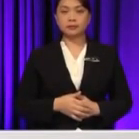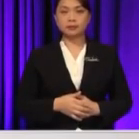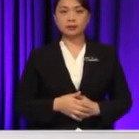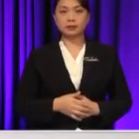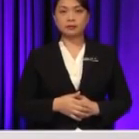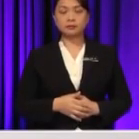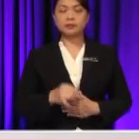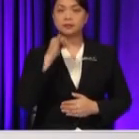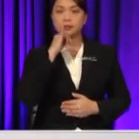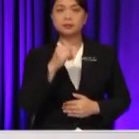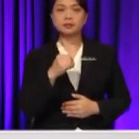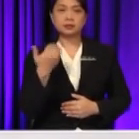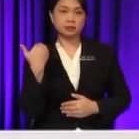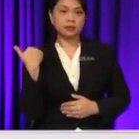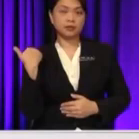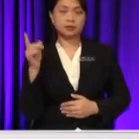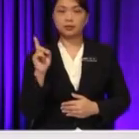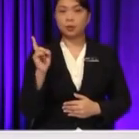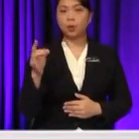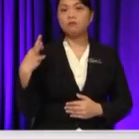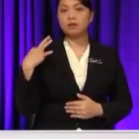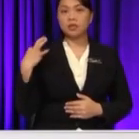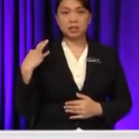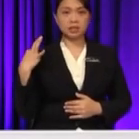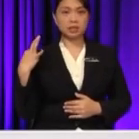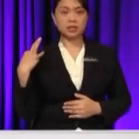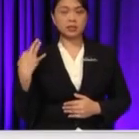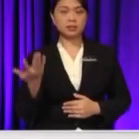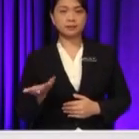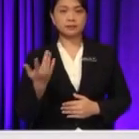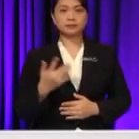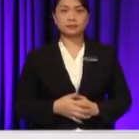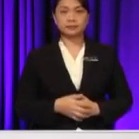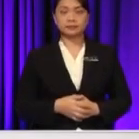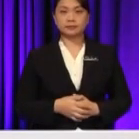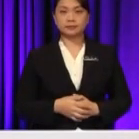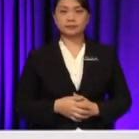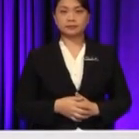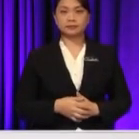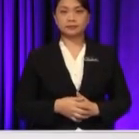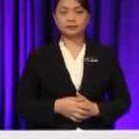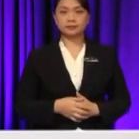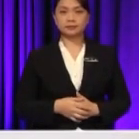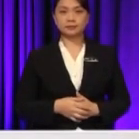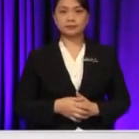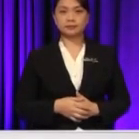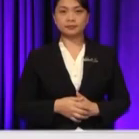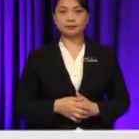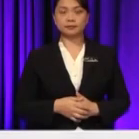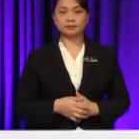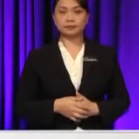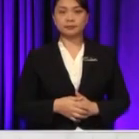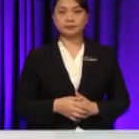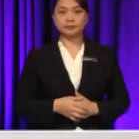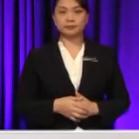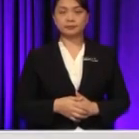Okay. Is there any volunteer? Please show me your hand. If you're not going to volunteer, perhaps teacher Mira will call your name out. All right. Tasnim. Okay, Tasnim, can you